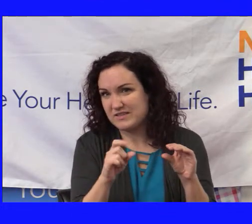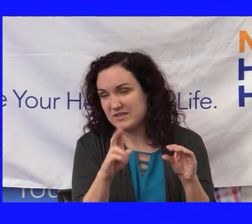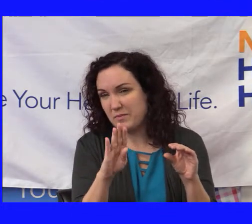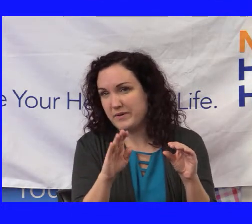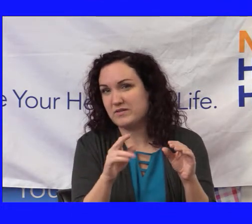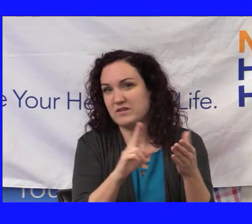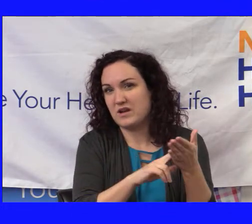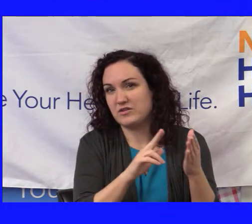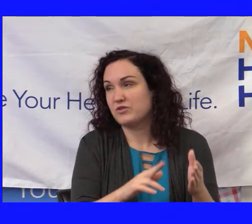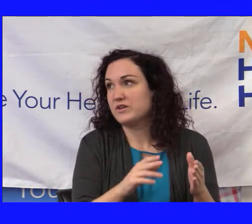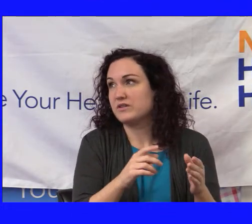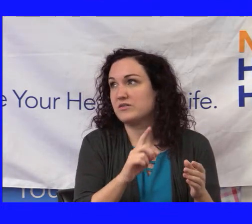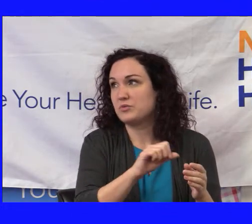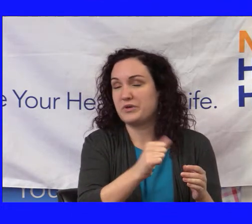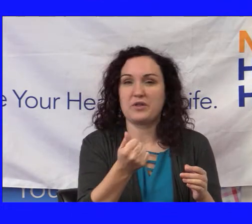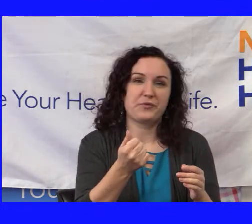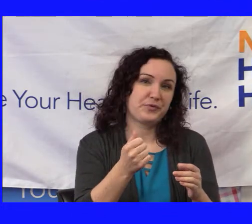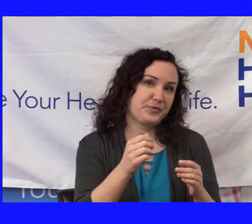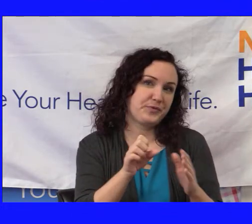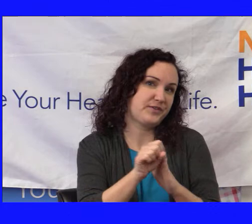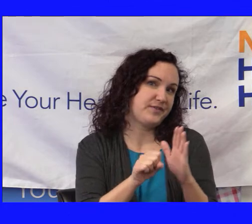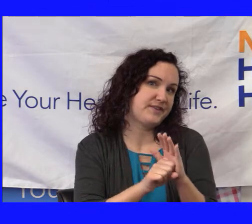to a New York State WBE.